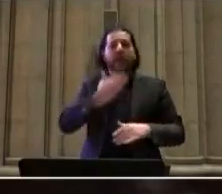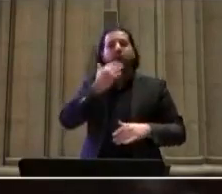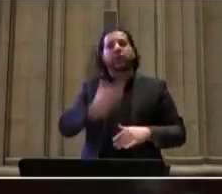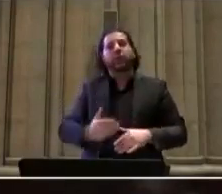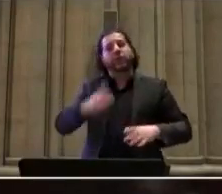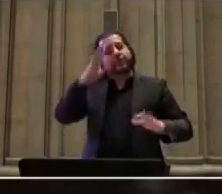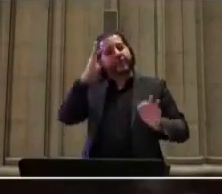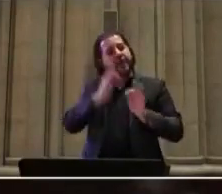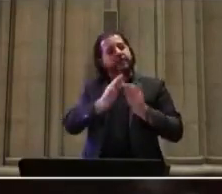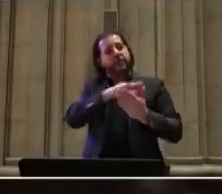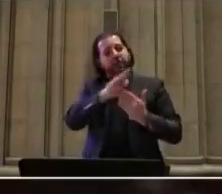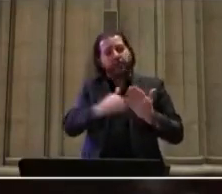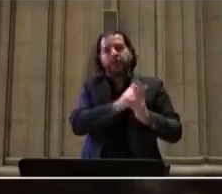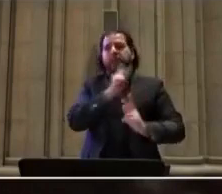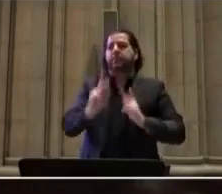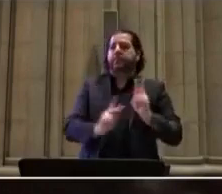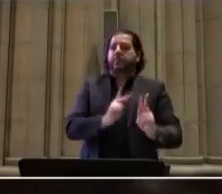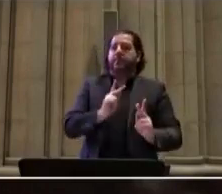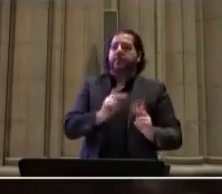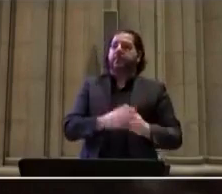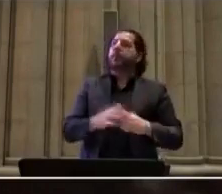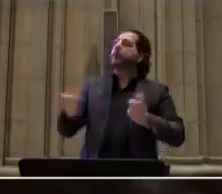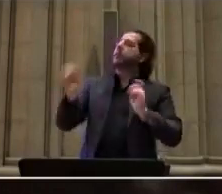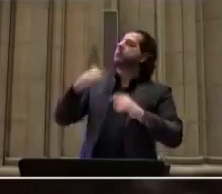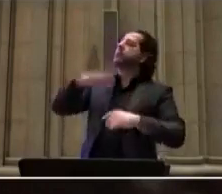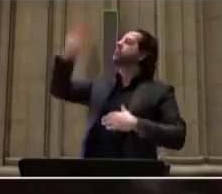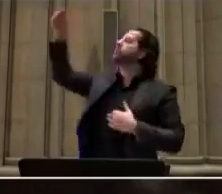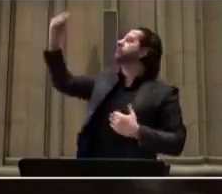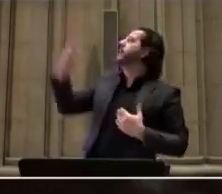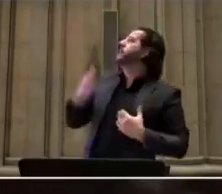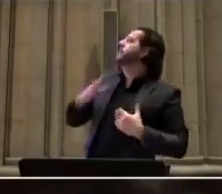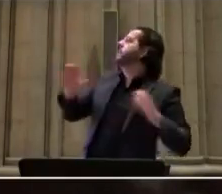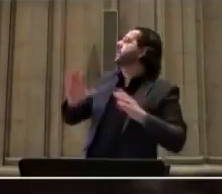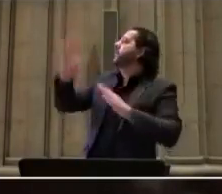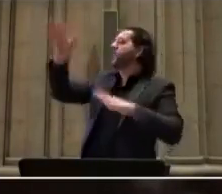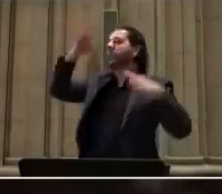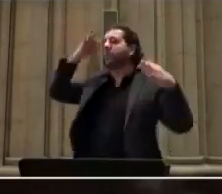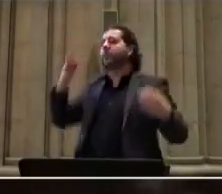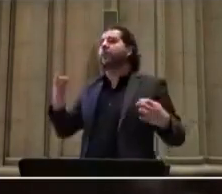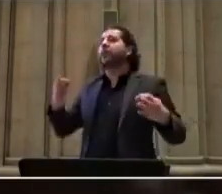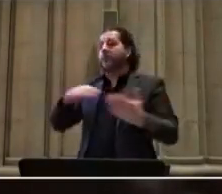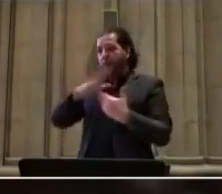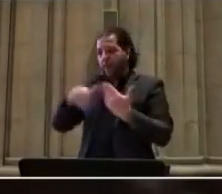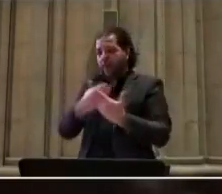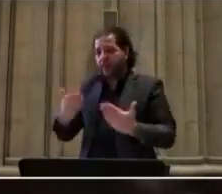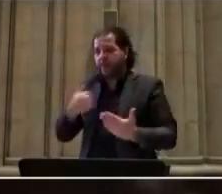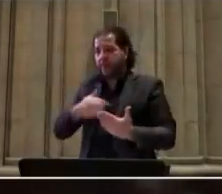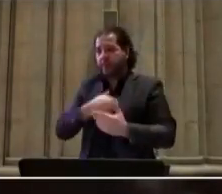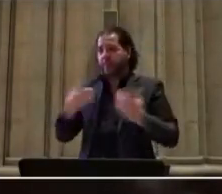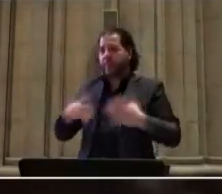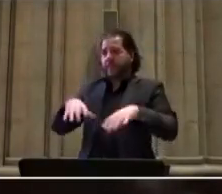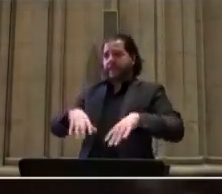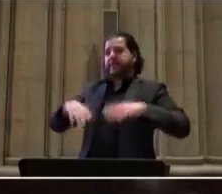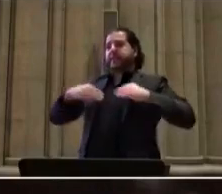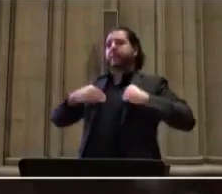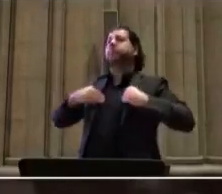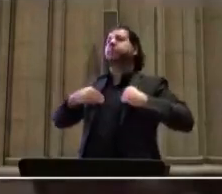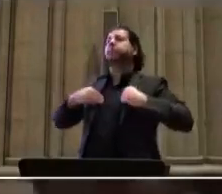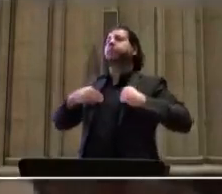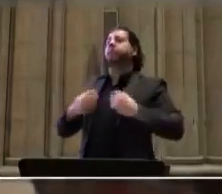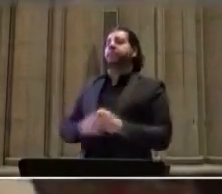all people. Give us grace to do your will in all that we undertake.